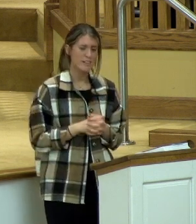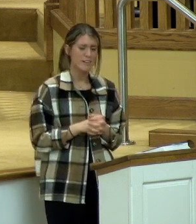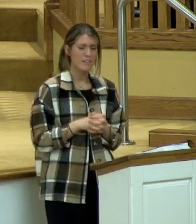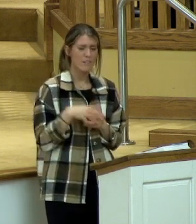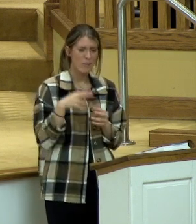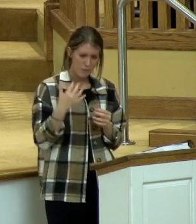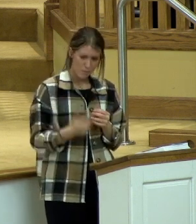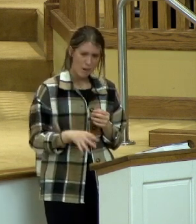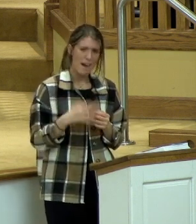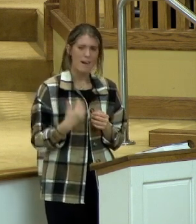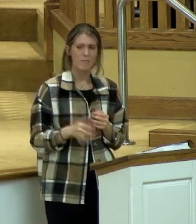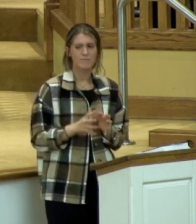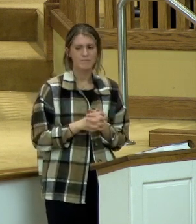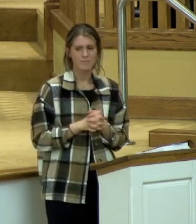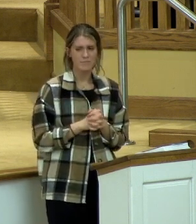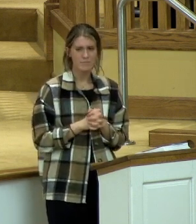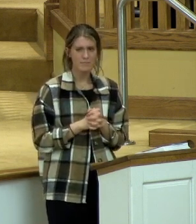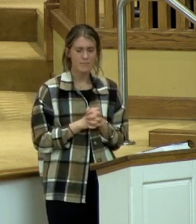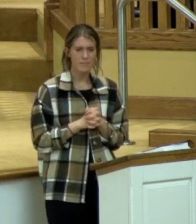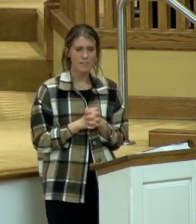Wow, what the Lord. Whew.